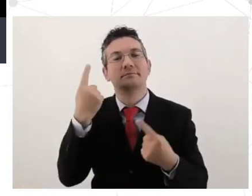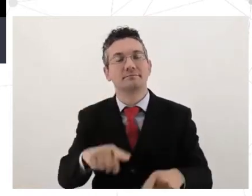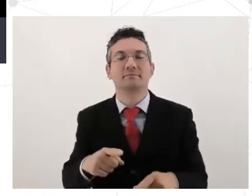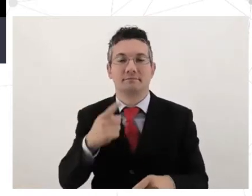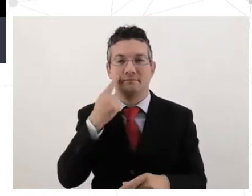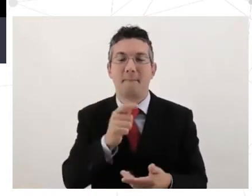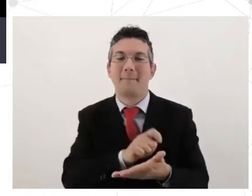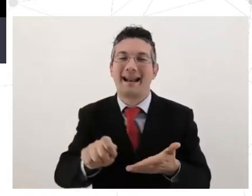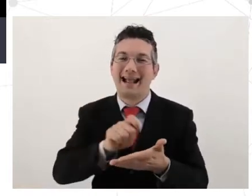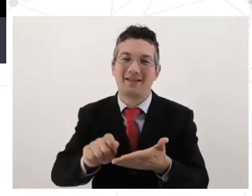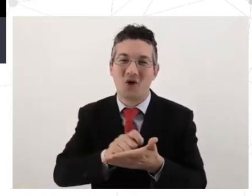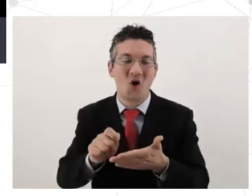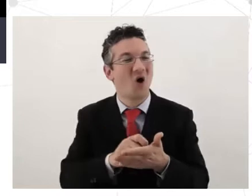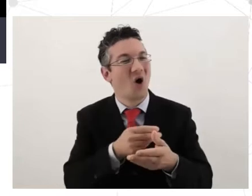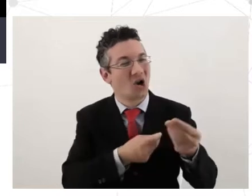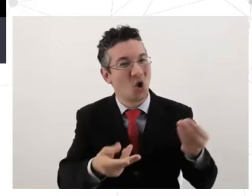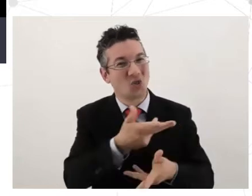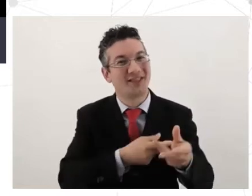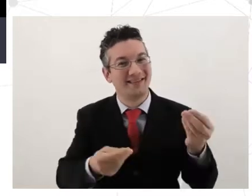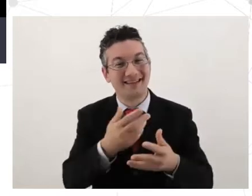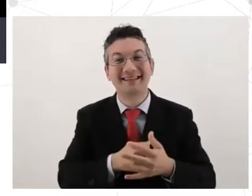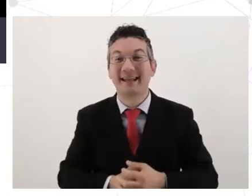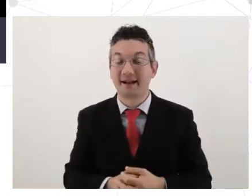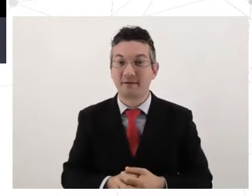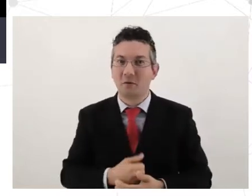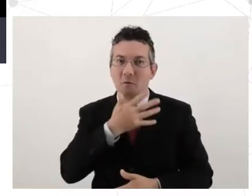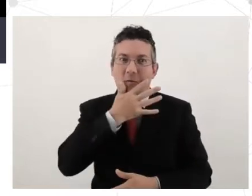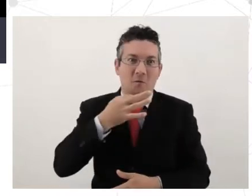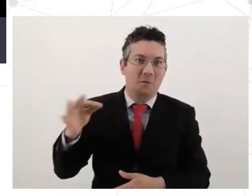and let me hand back over to Runa for a few closing words.